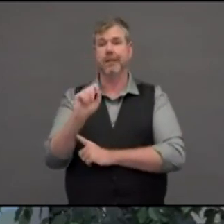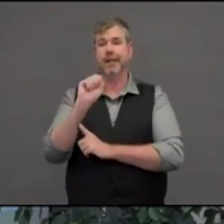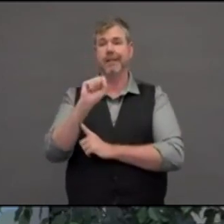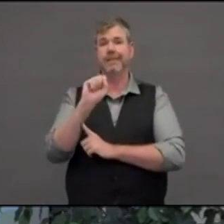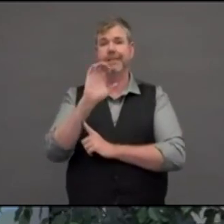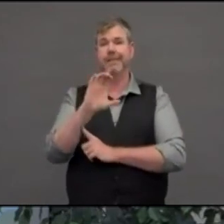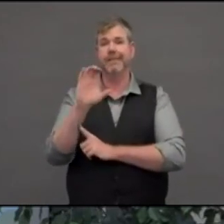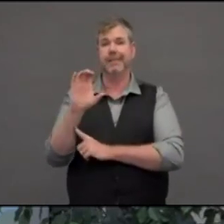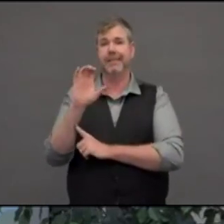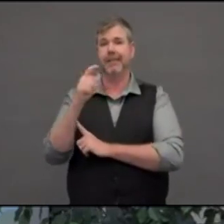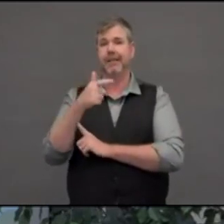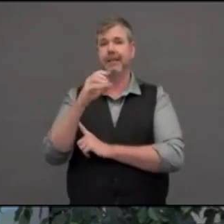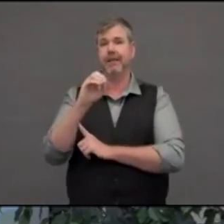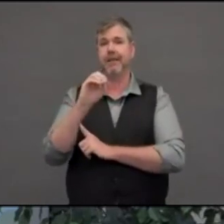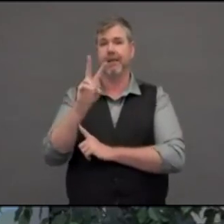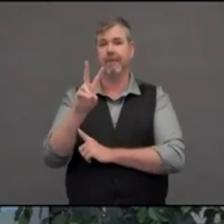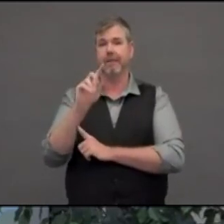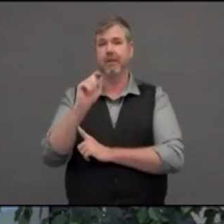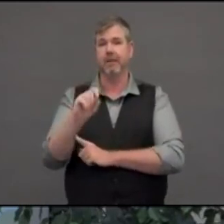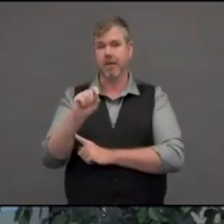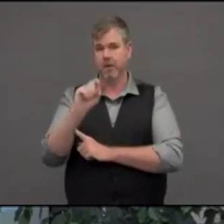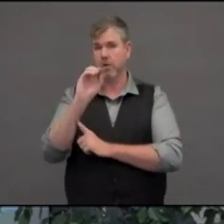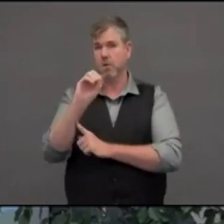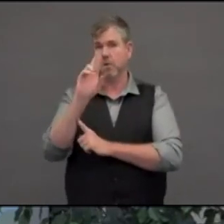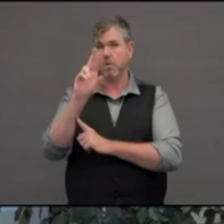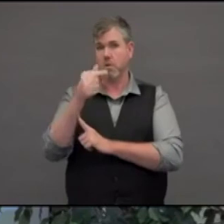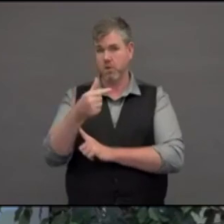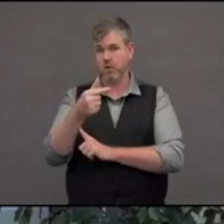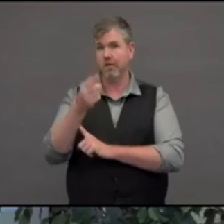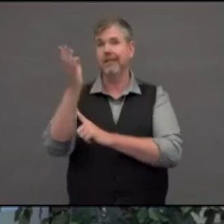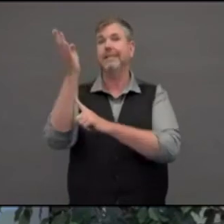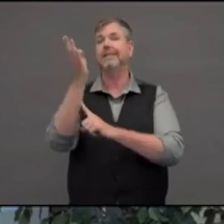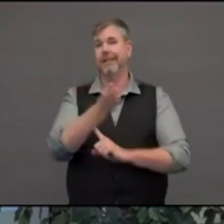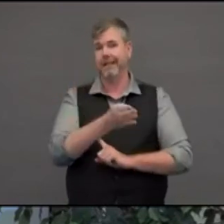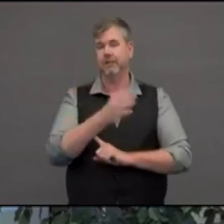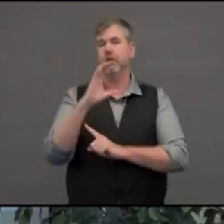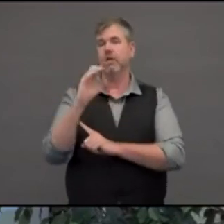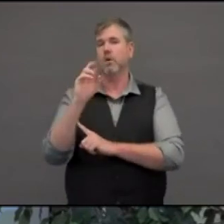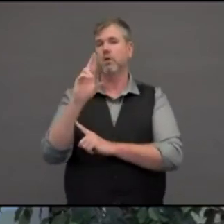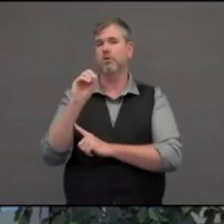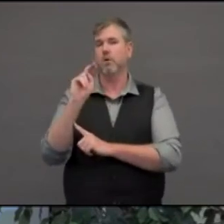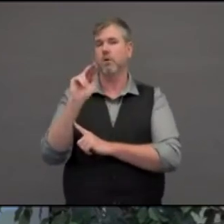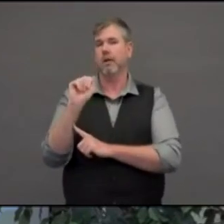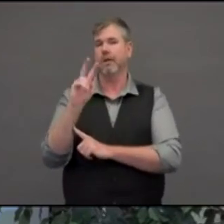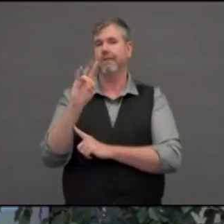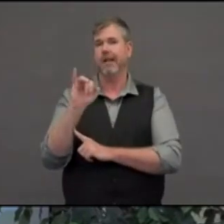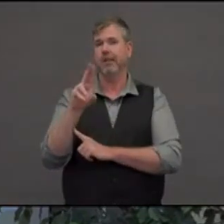www.sccgov.org/coronavirus. Thank you for watching, and please continue to stay safe and have a great day.